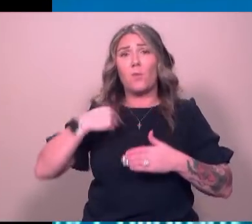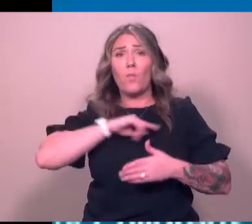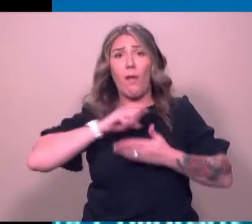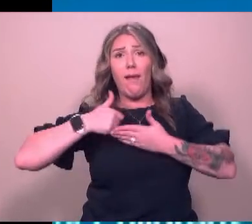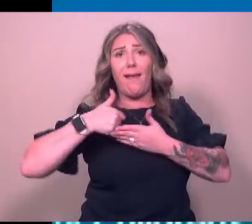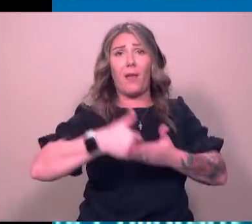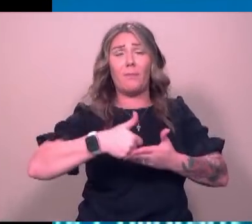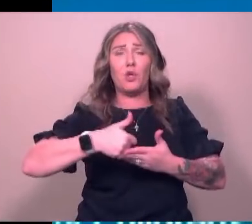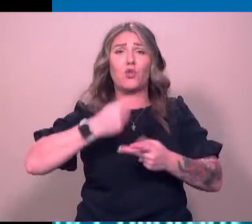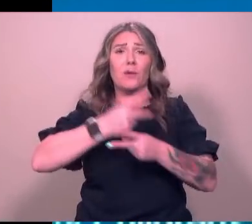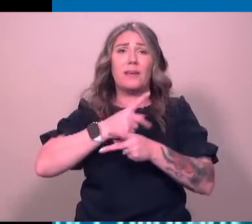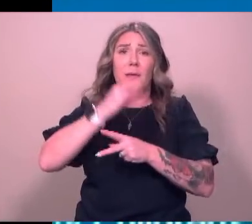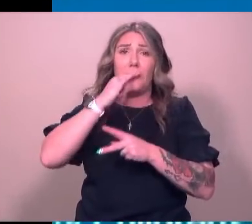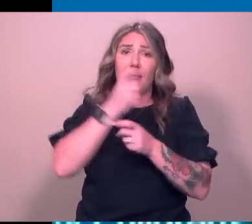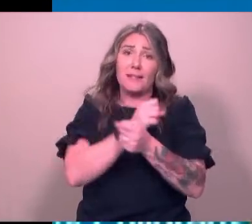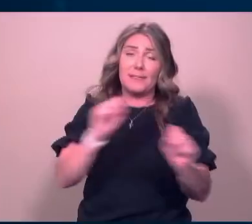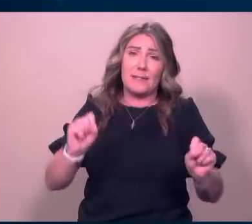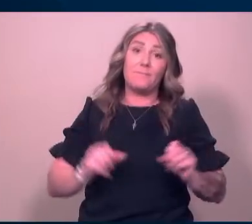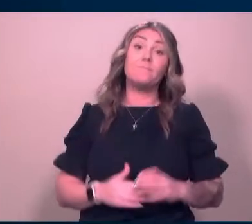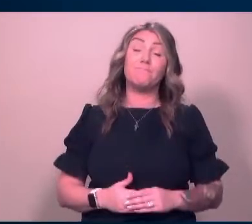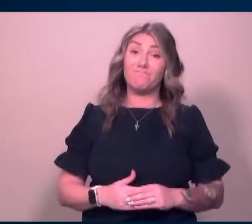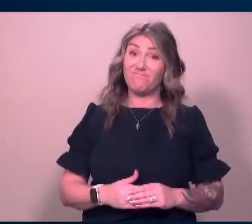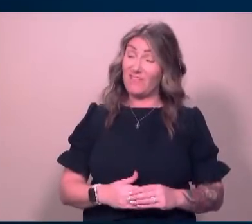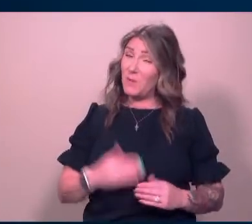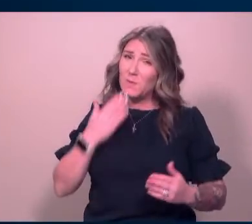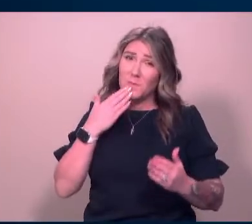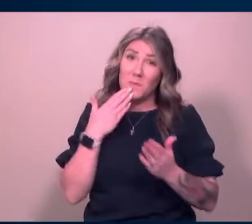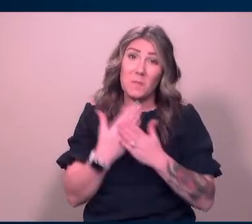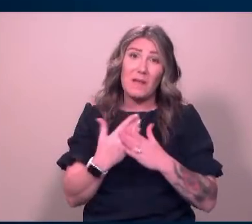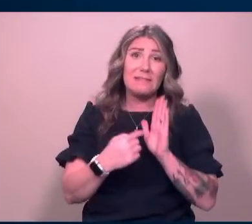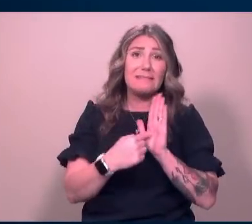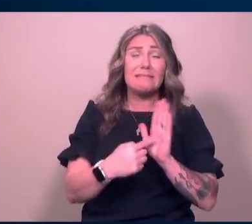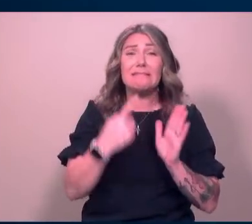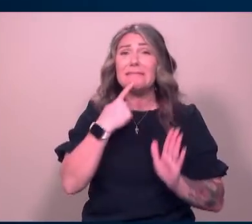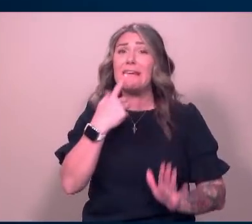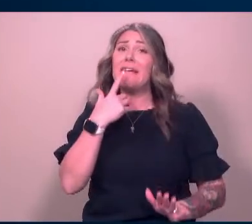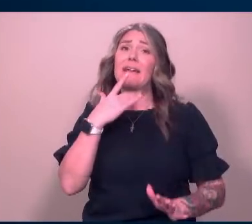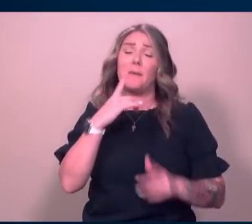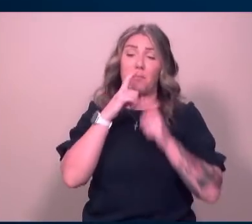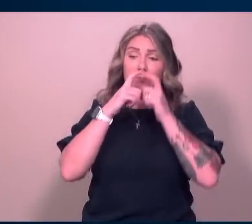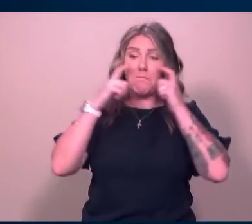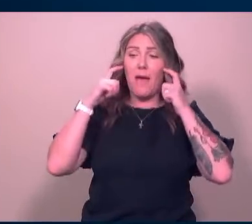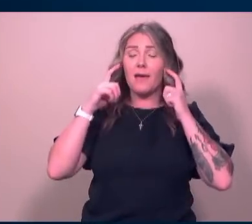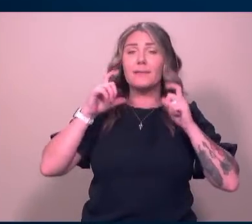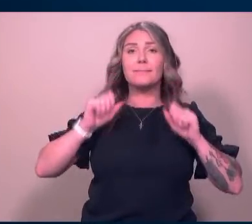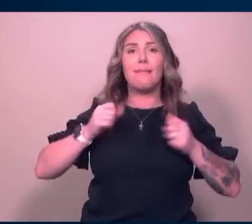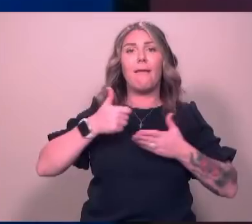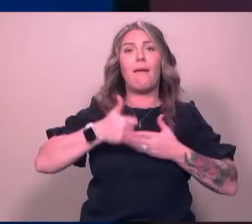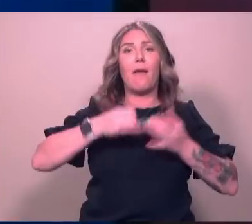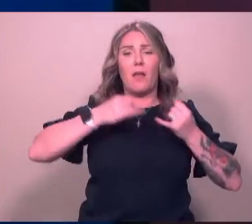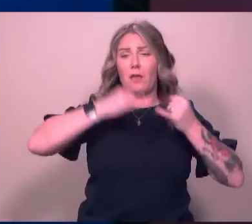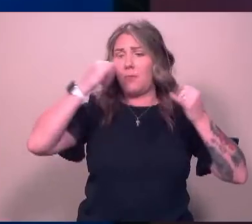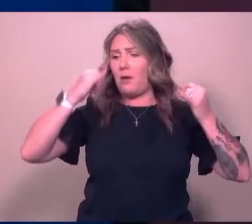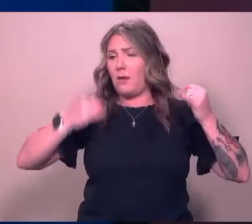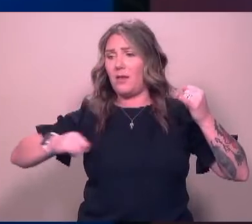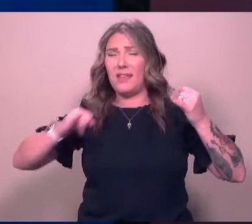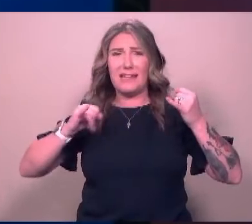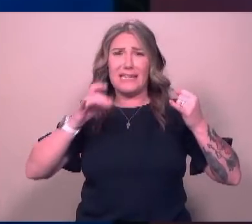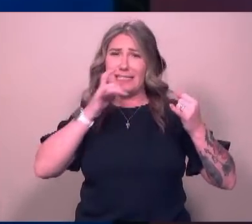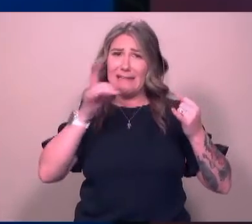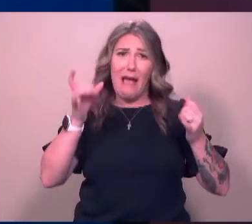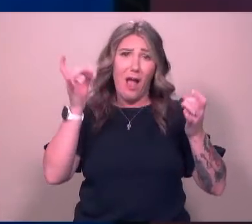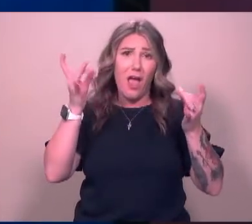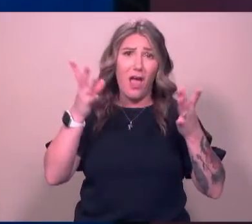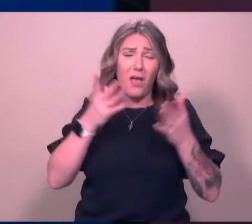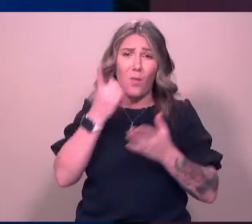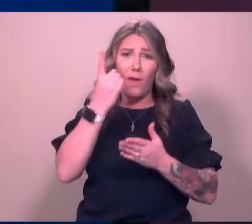the kids safe too. Yeah, well said, because we know that masks are the one thing that can bend the curve. They're not some evil curse. They're the one things